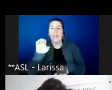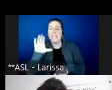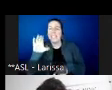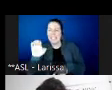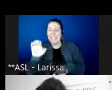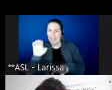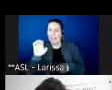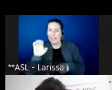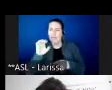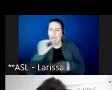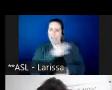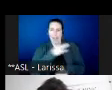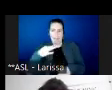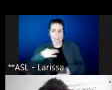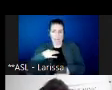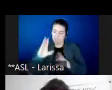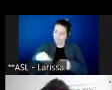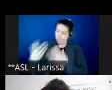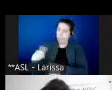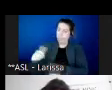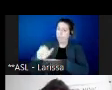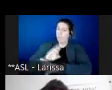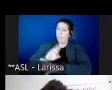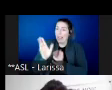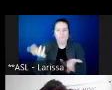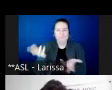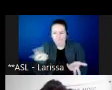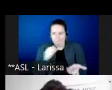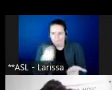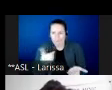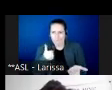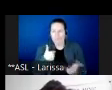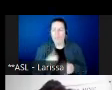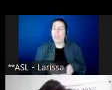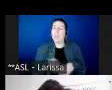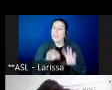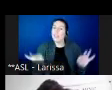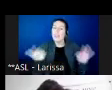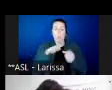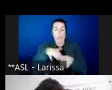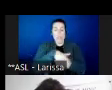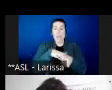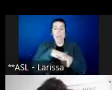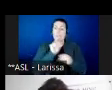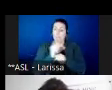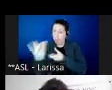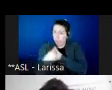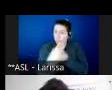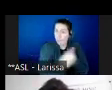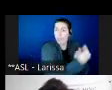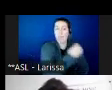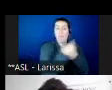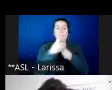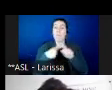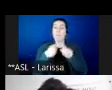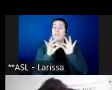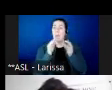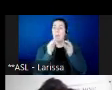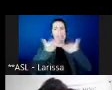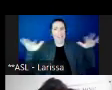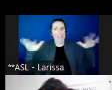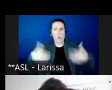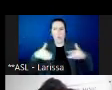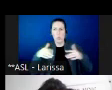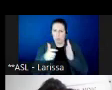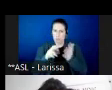educators to ensure that these spaces are inclusive and the diverse needs of families are being met.